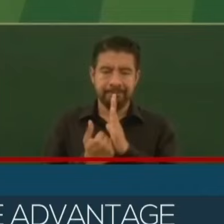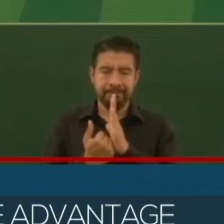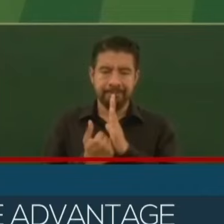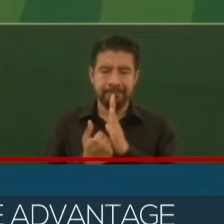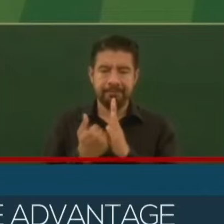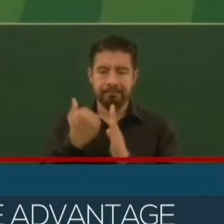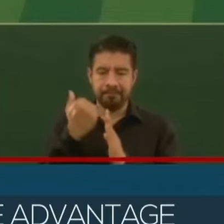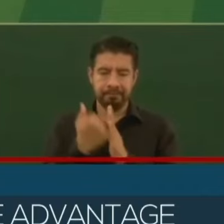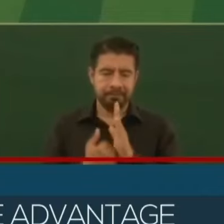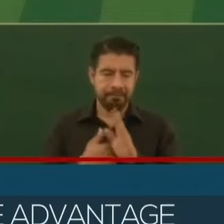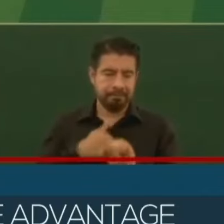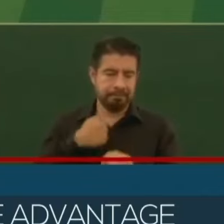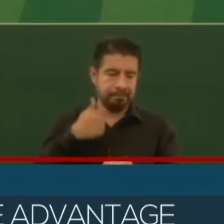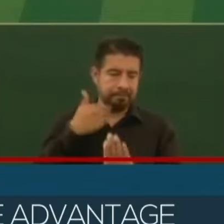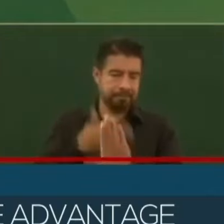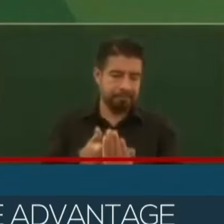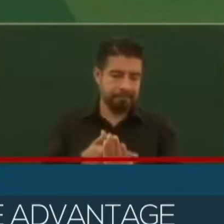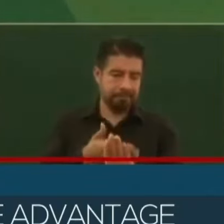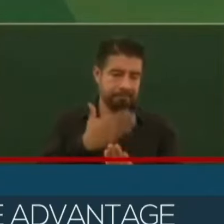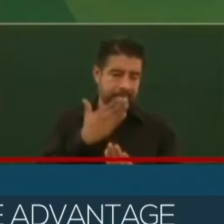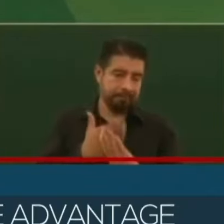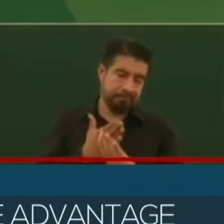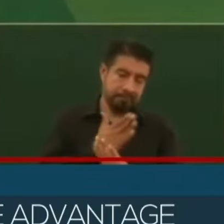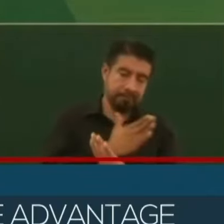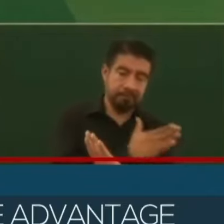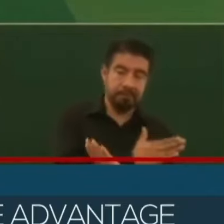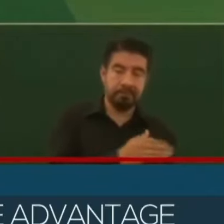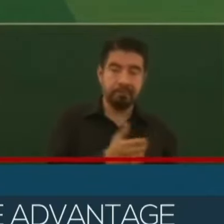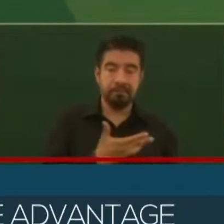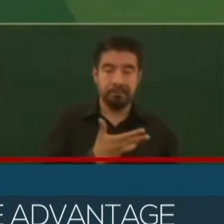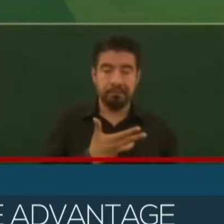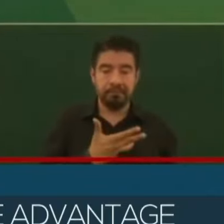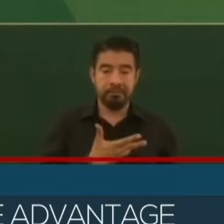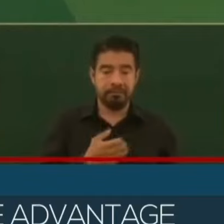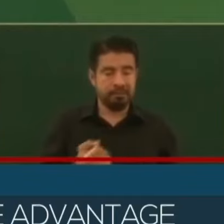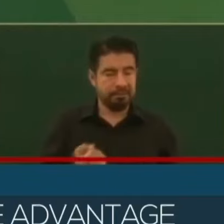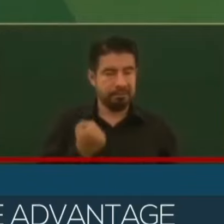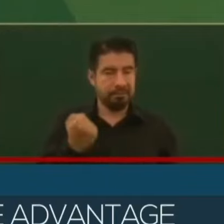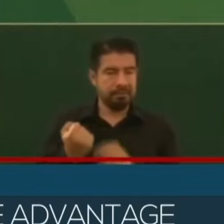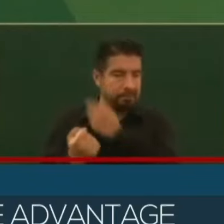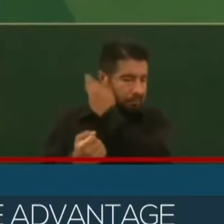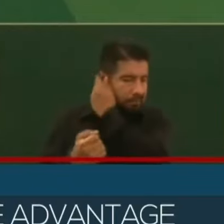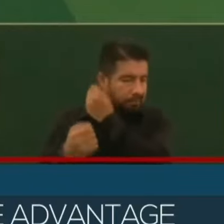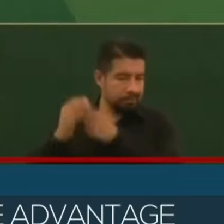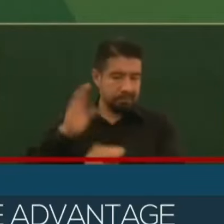than in other elections. Que en otras elecciones.